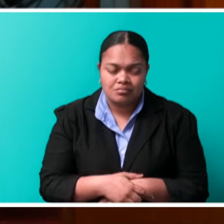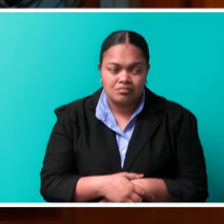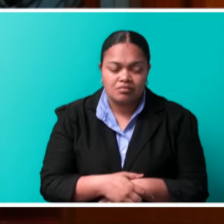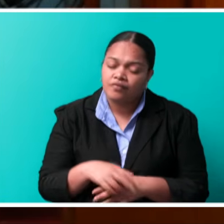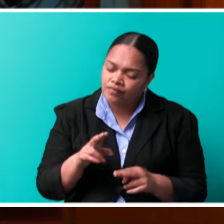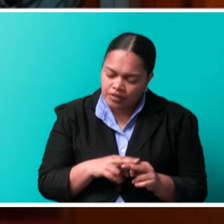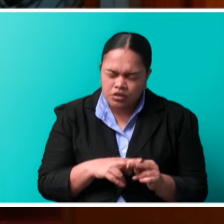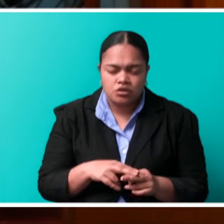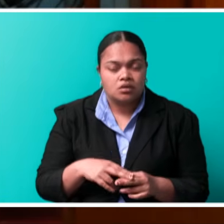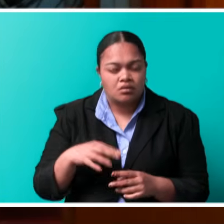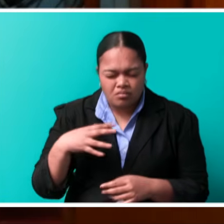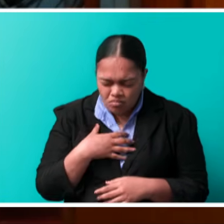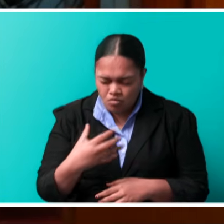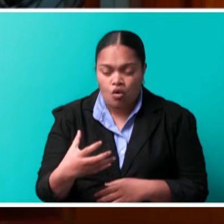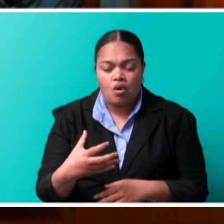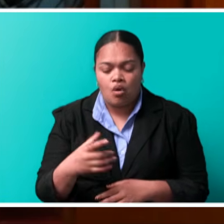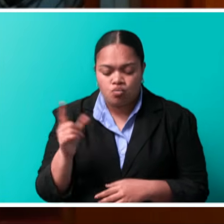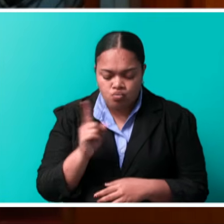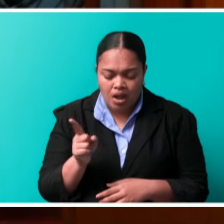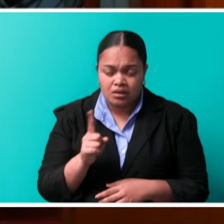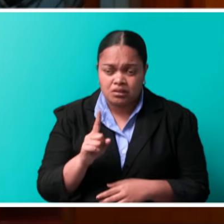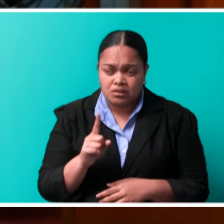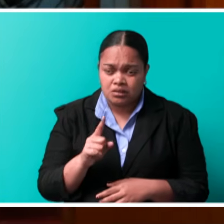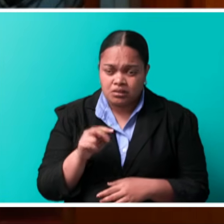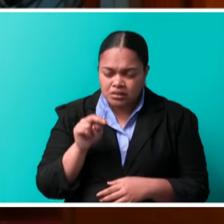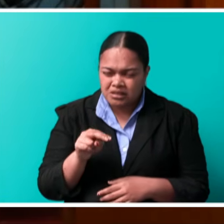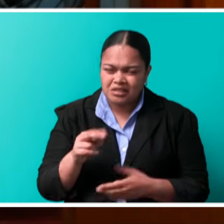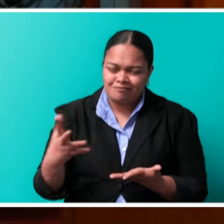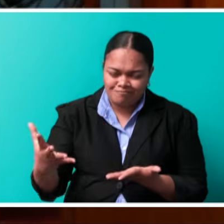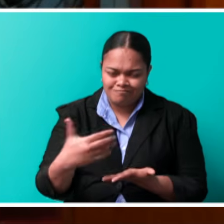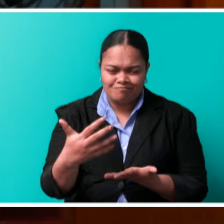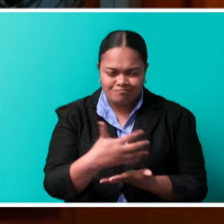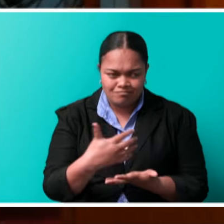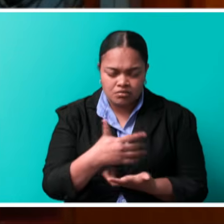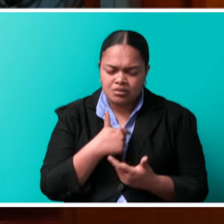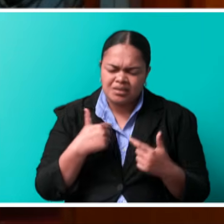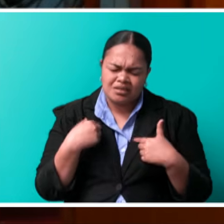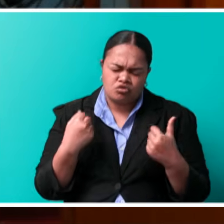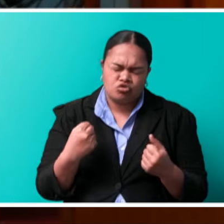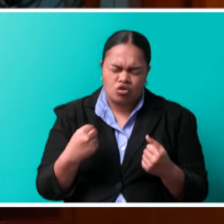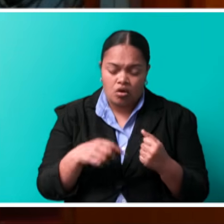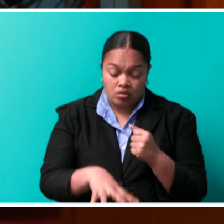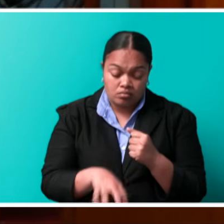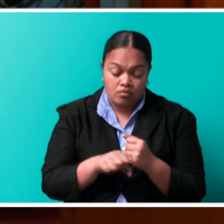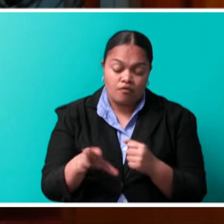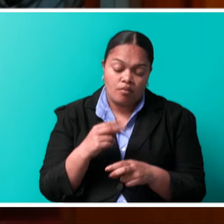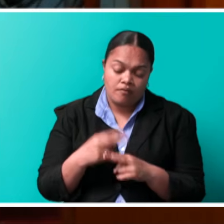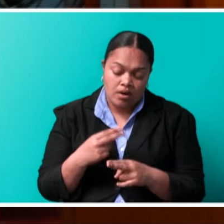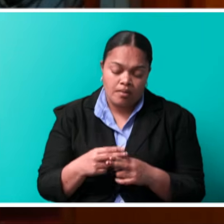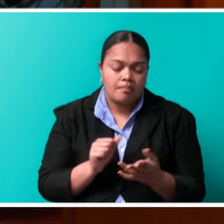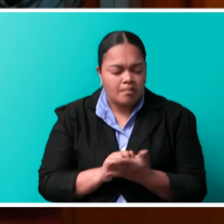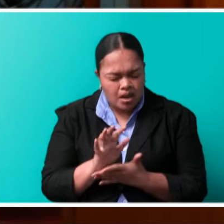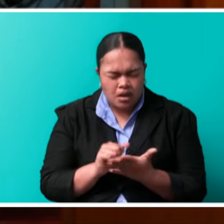Fiji must produce more of what it consumes. We need stronger links from farm to market, better